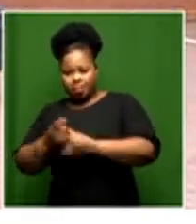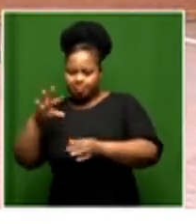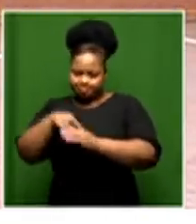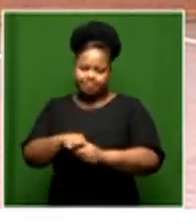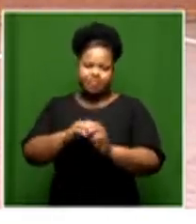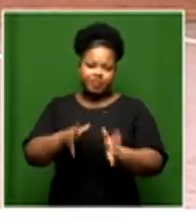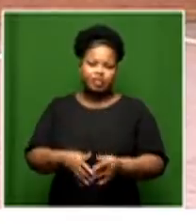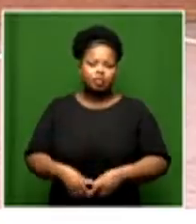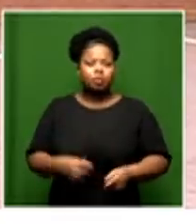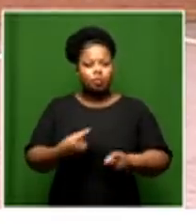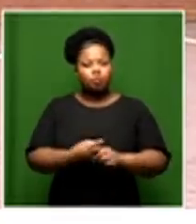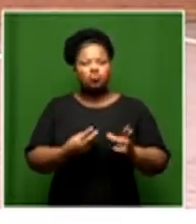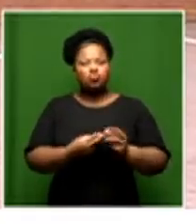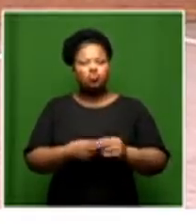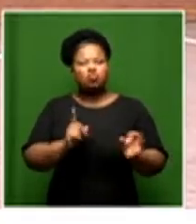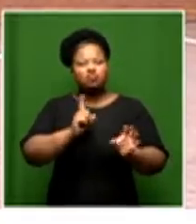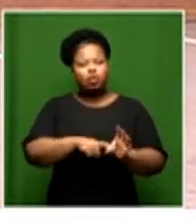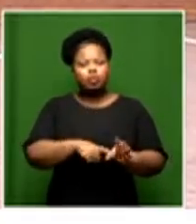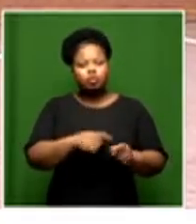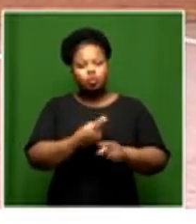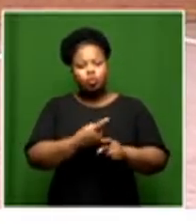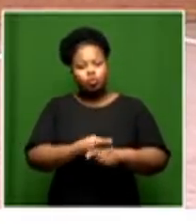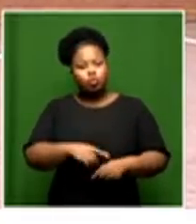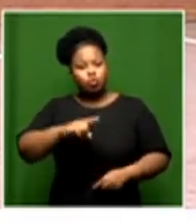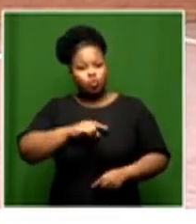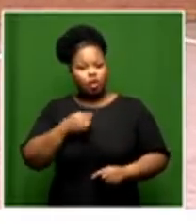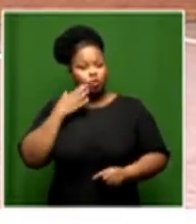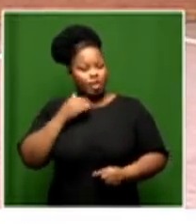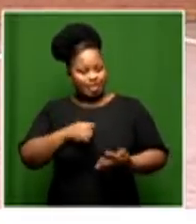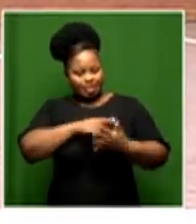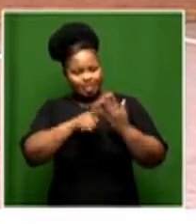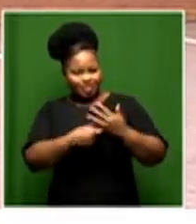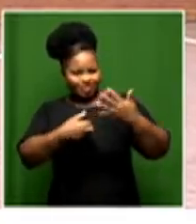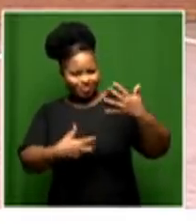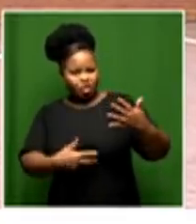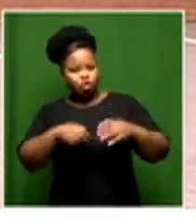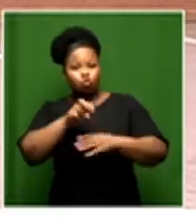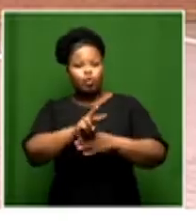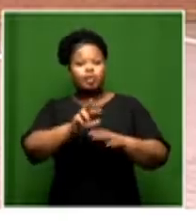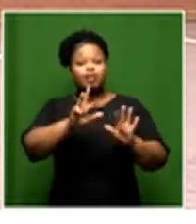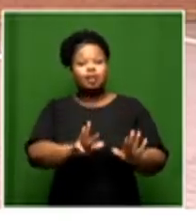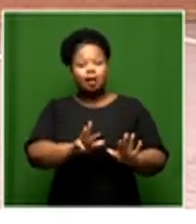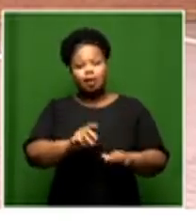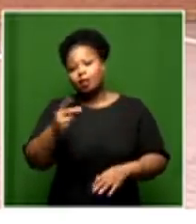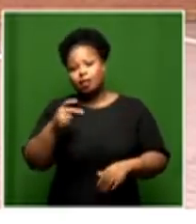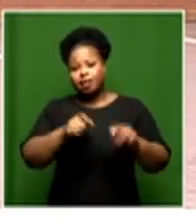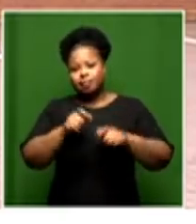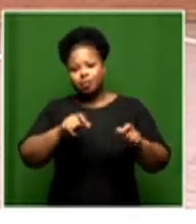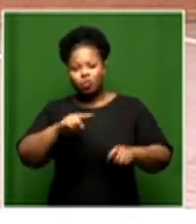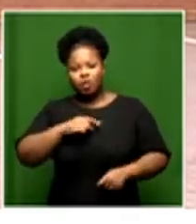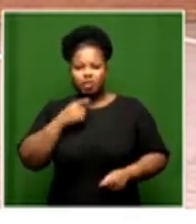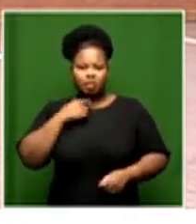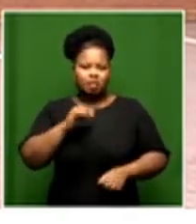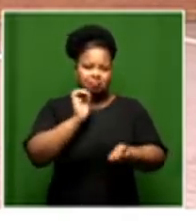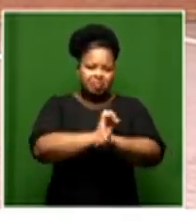the infamous, what they call the infamous Bethel trial, where he and 29 other people were charged with sabotage, treason,